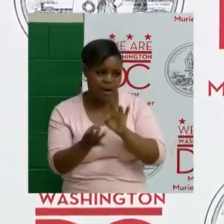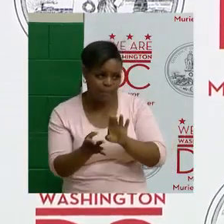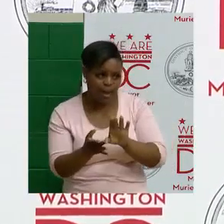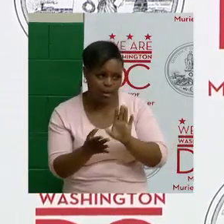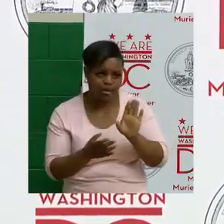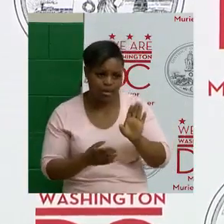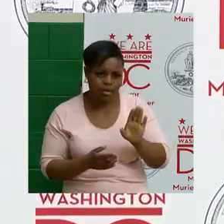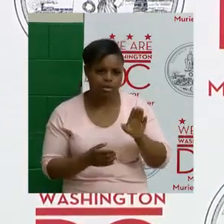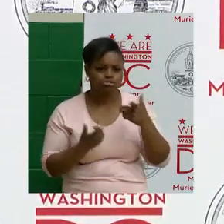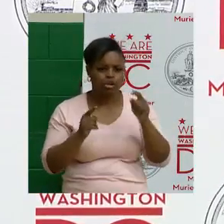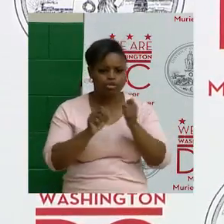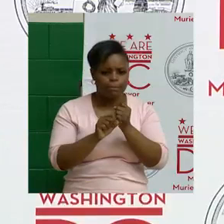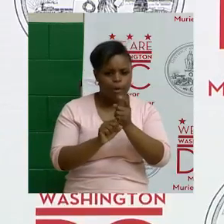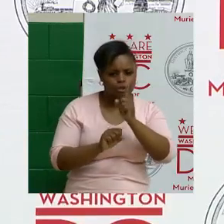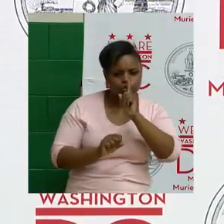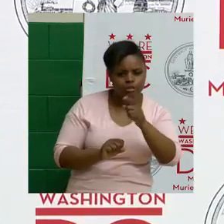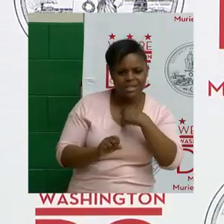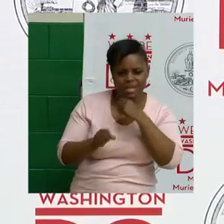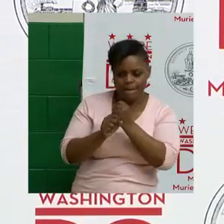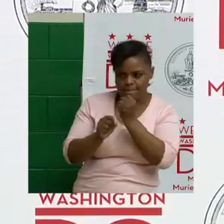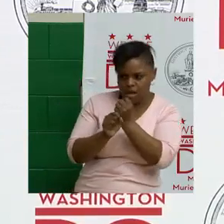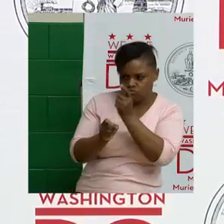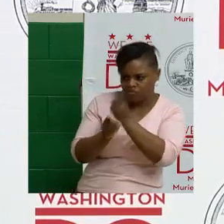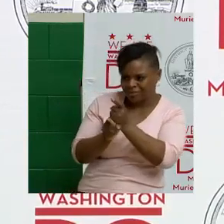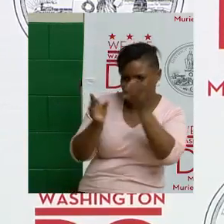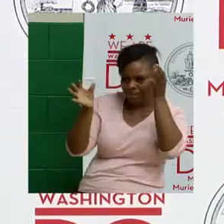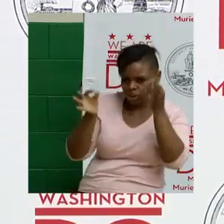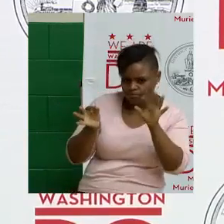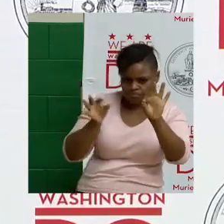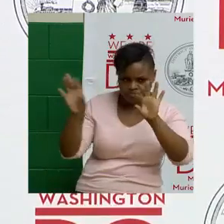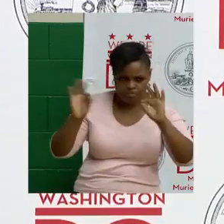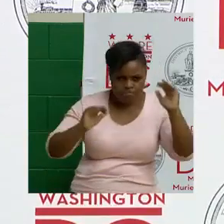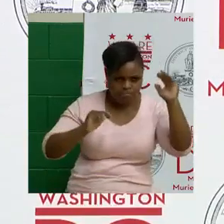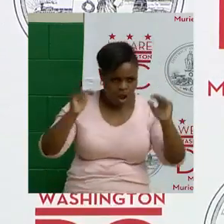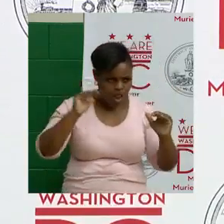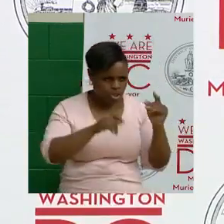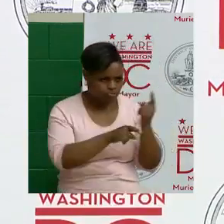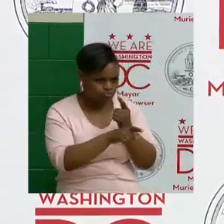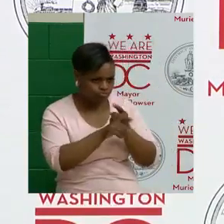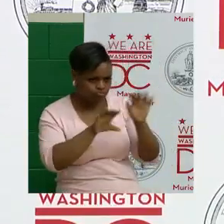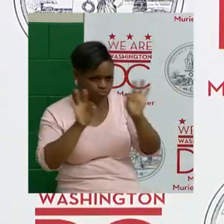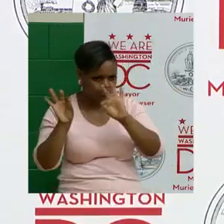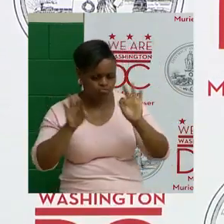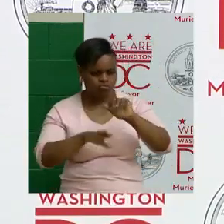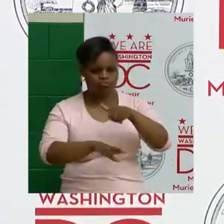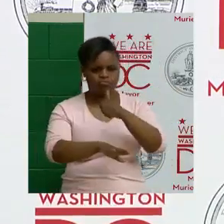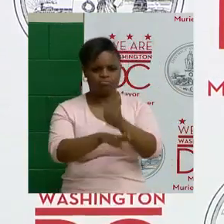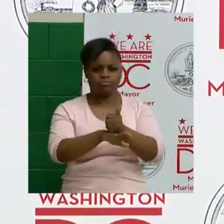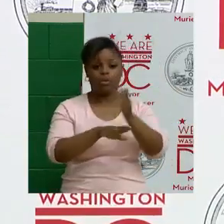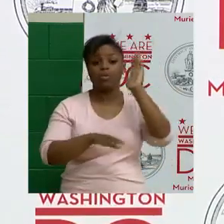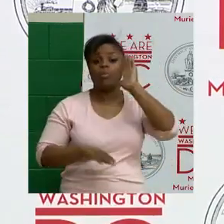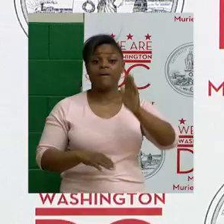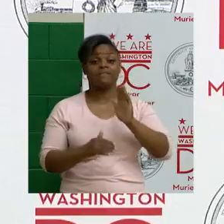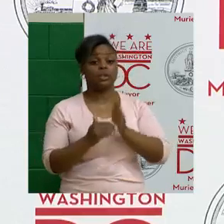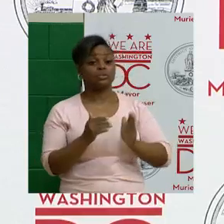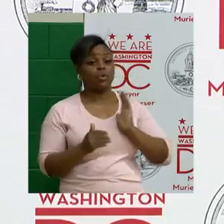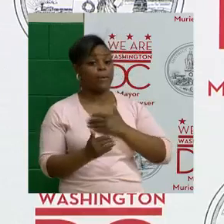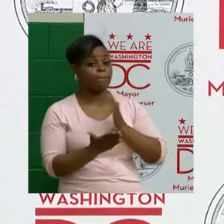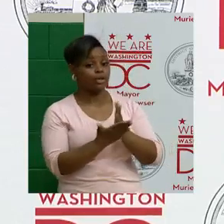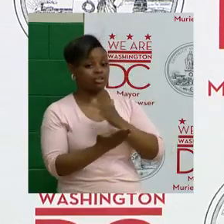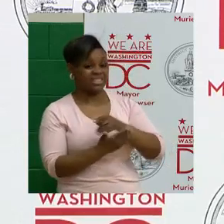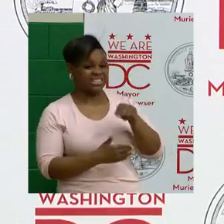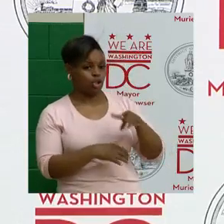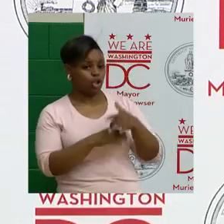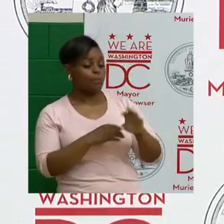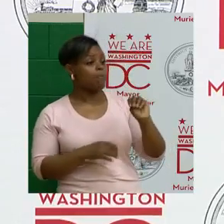important trade-offs that come with any budgeting process. So we will finish our budget in early March. We will submit